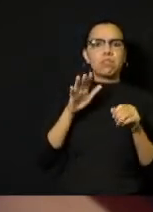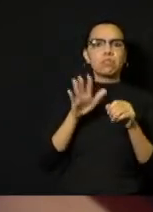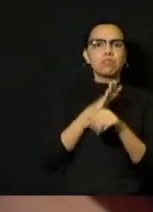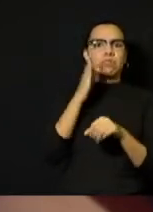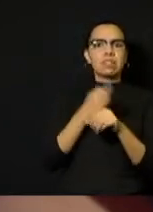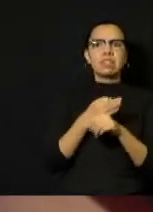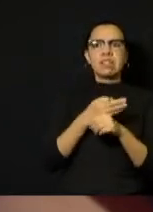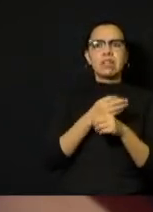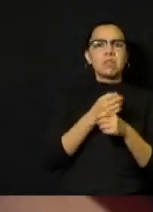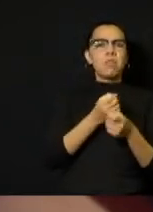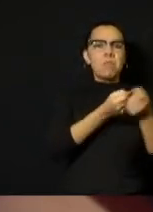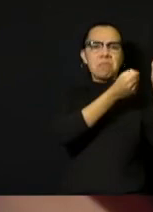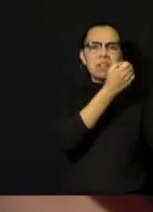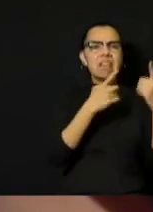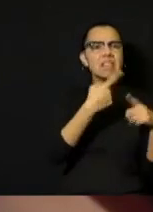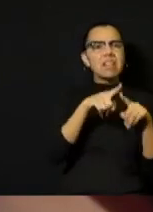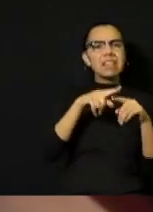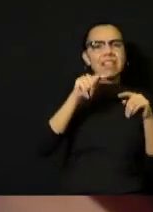sustainable